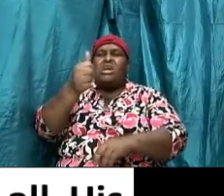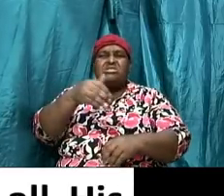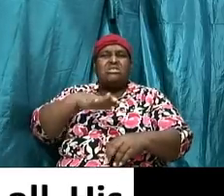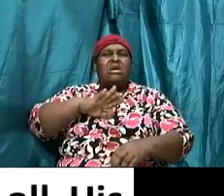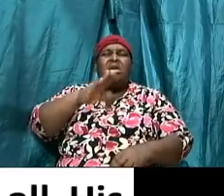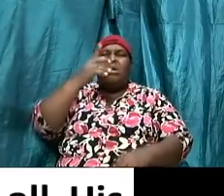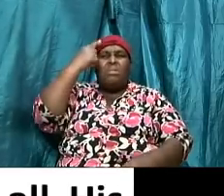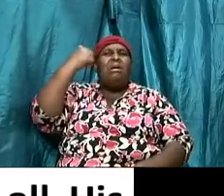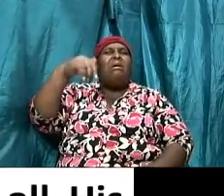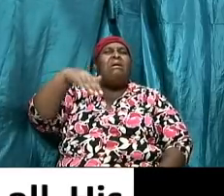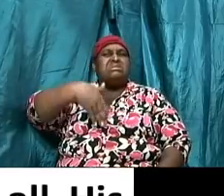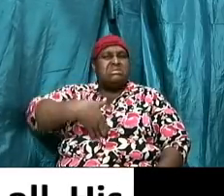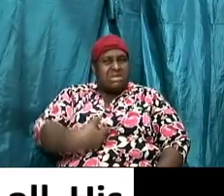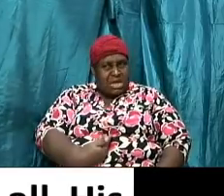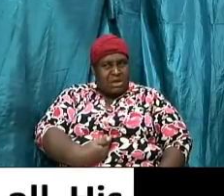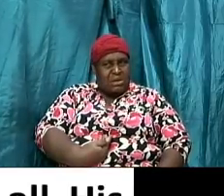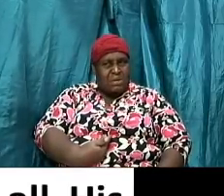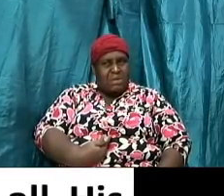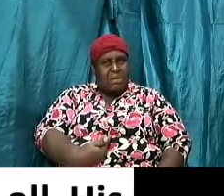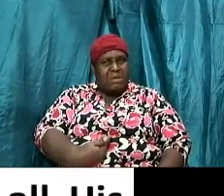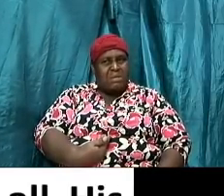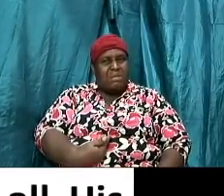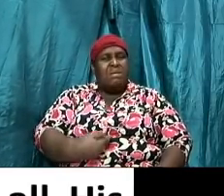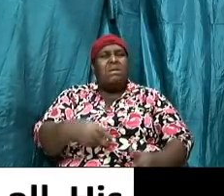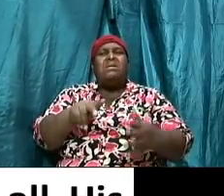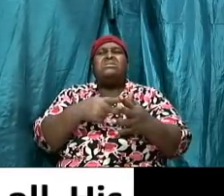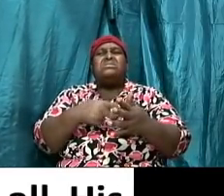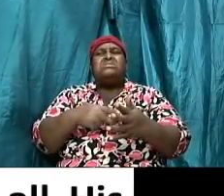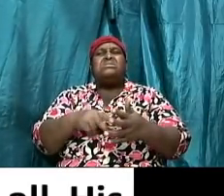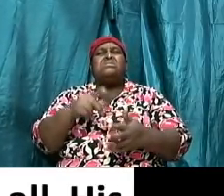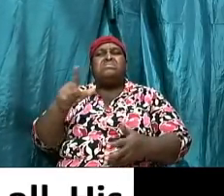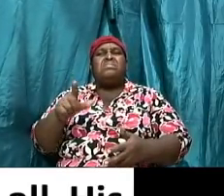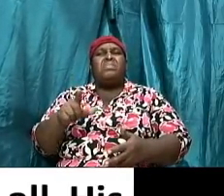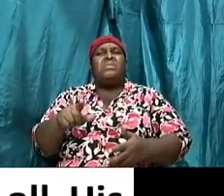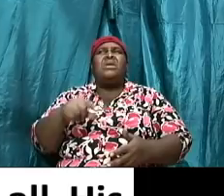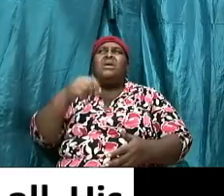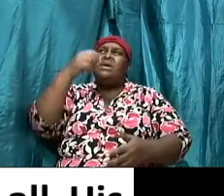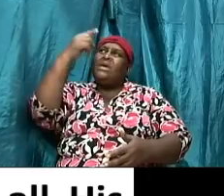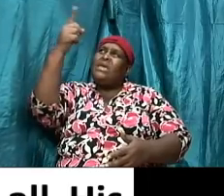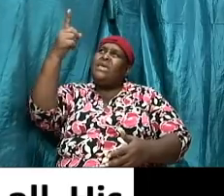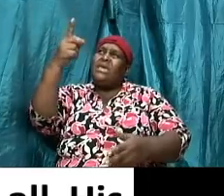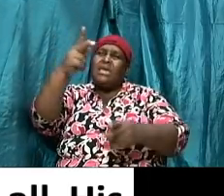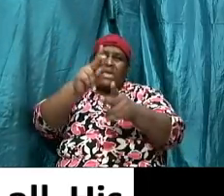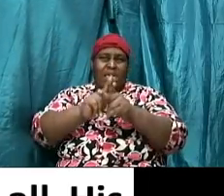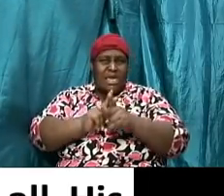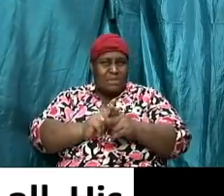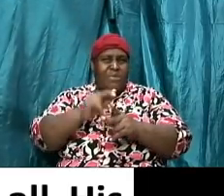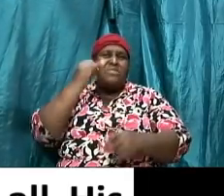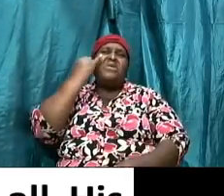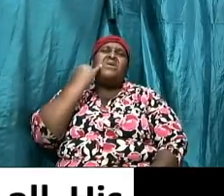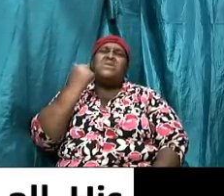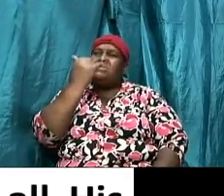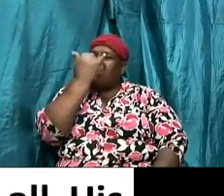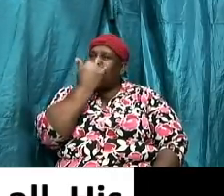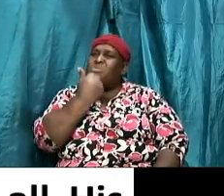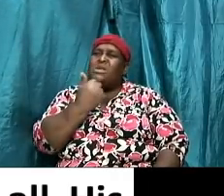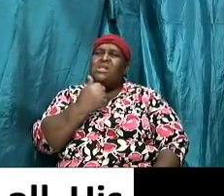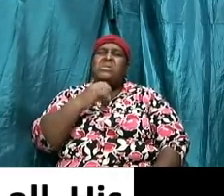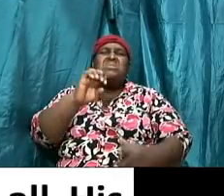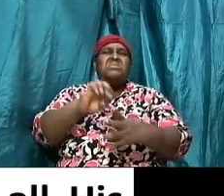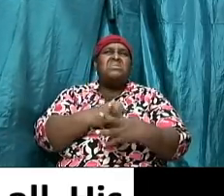Bible tells us in Psalm chapter 24 and verse 4 that he that keepeth Israel